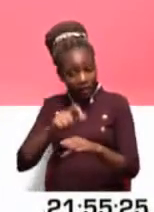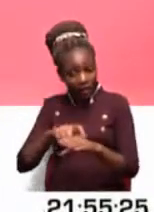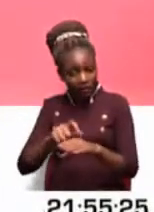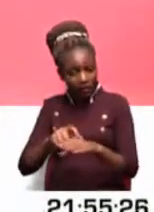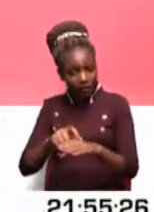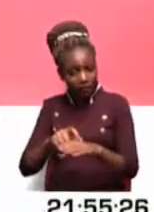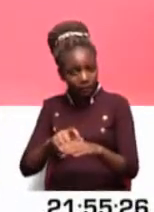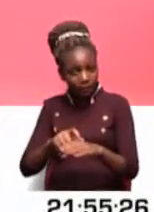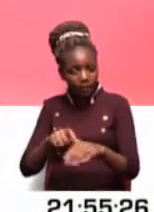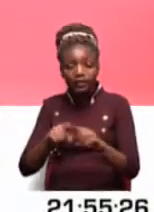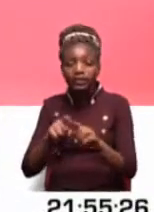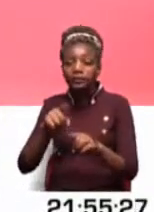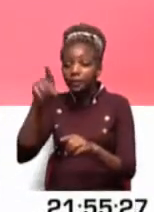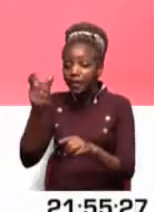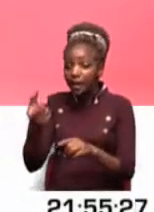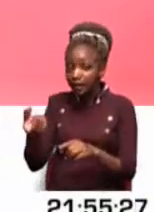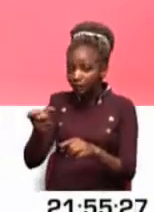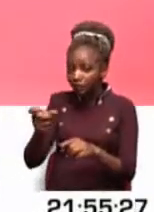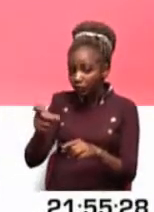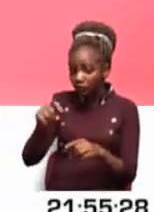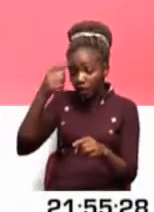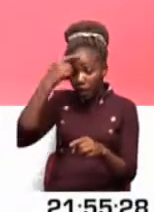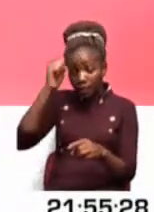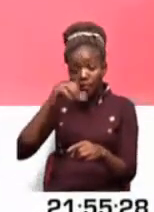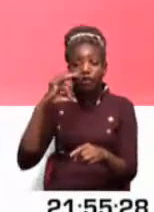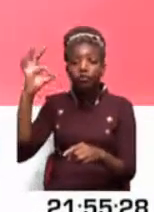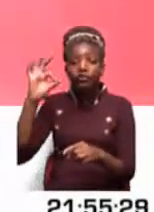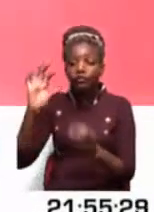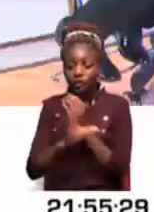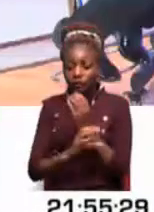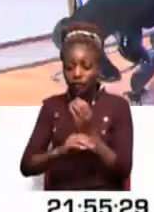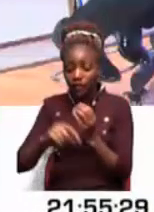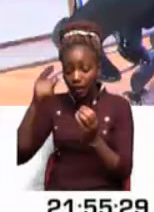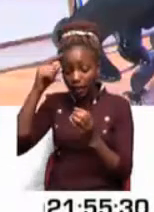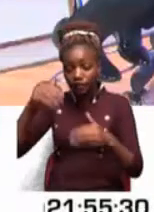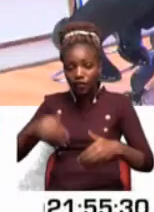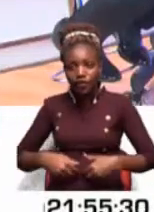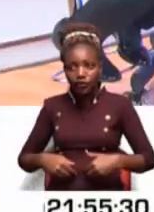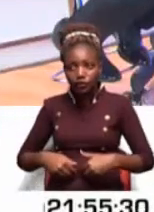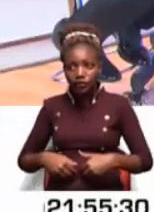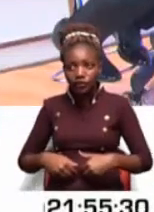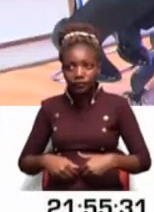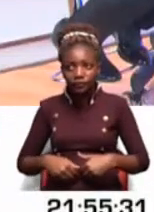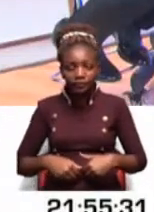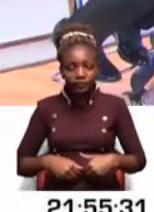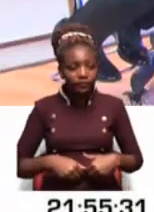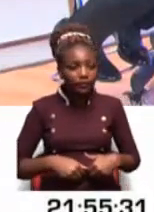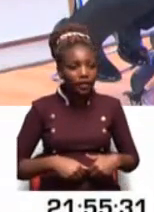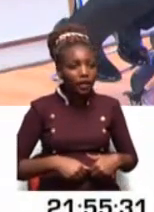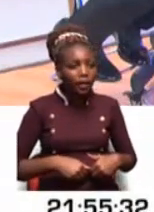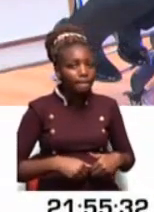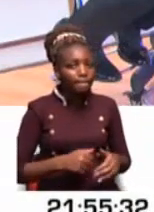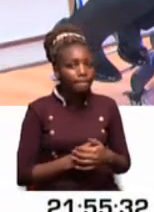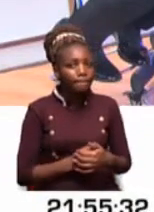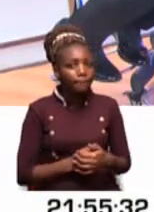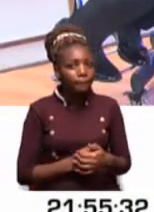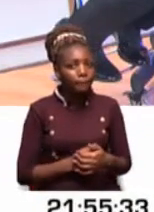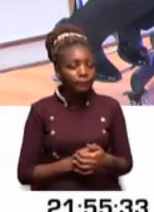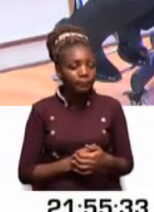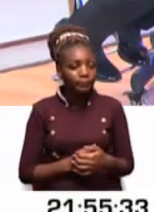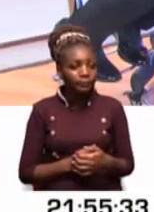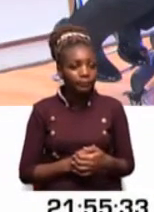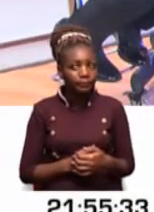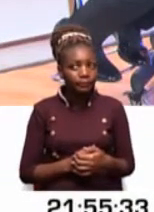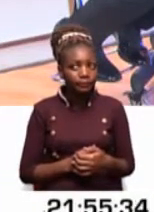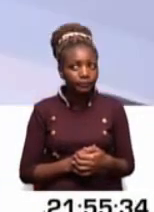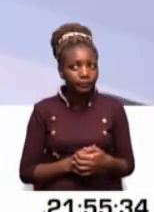volumes, because the future of our country is now for them and it is tomorrow. Fair enough, Betty. Jeremiah, before we move from this topic, I bet,